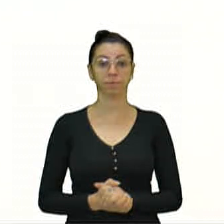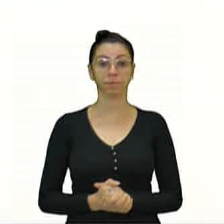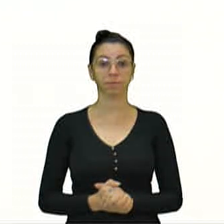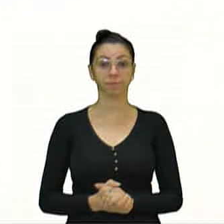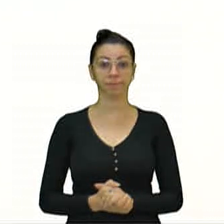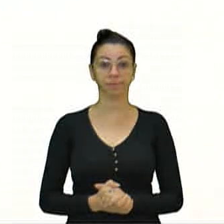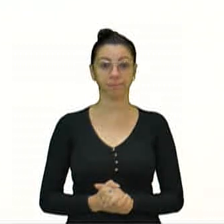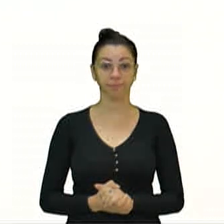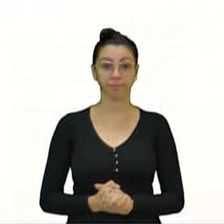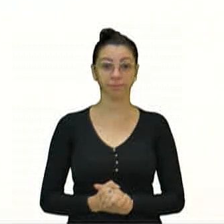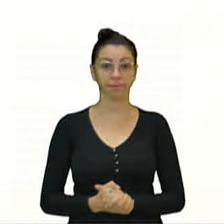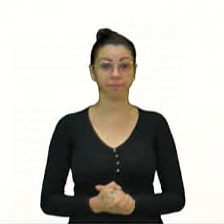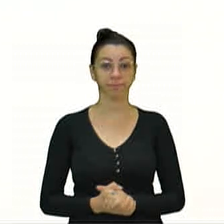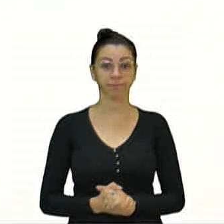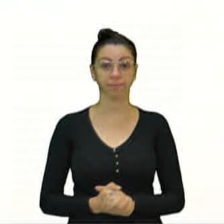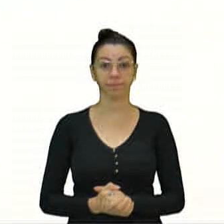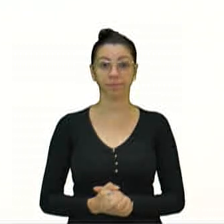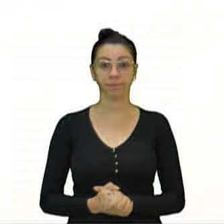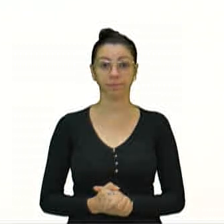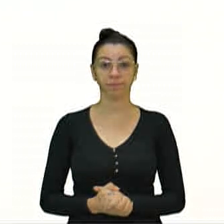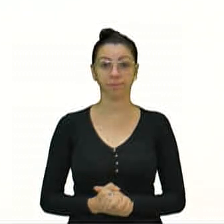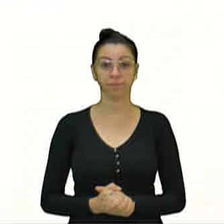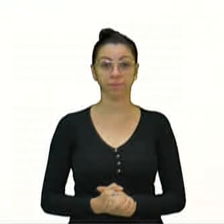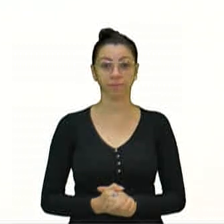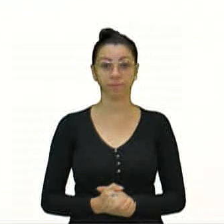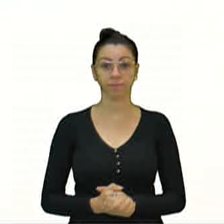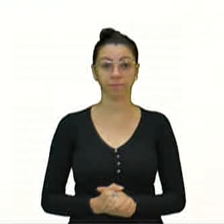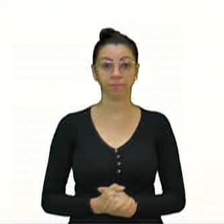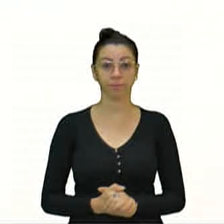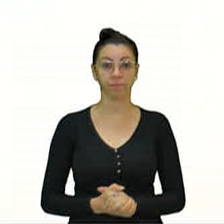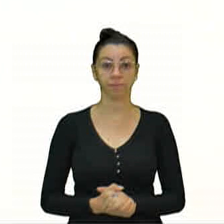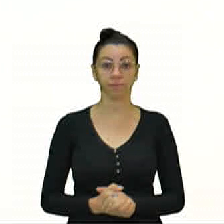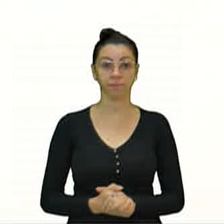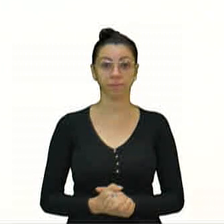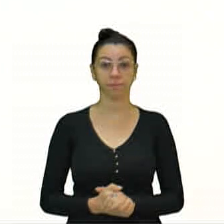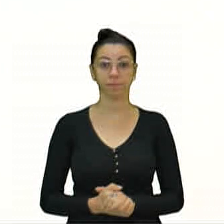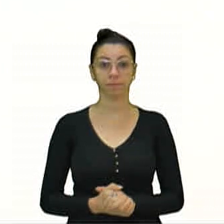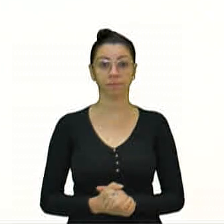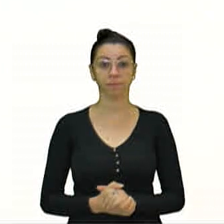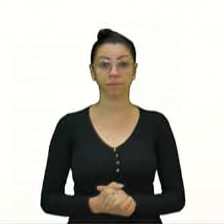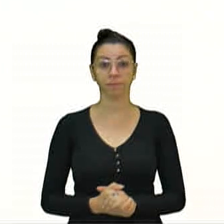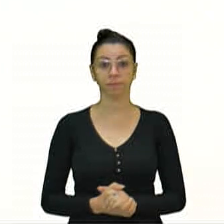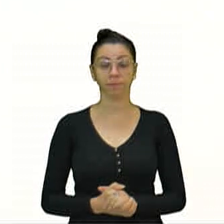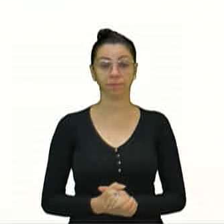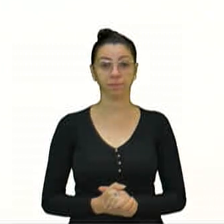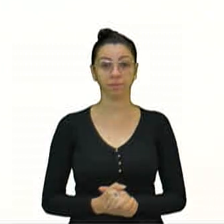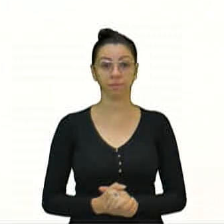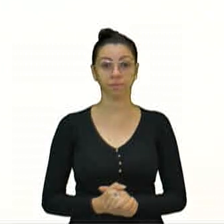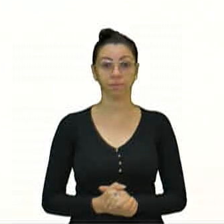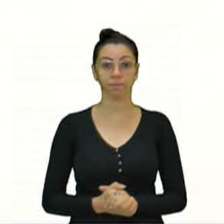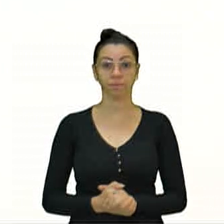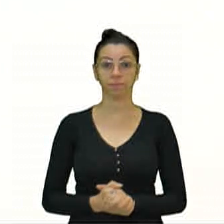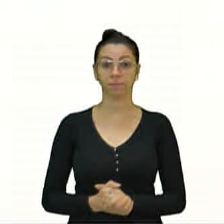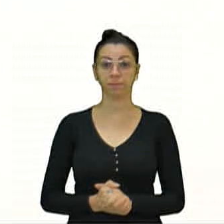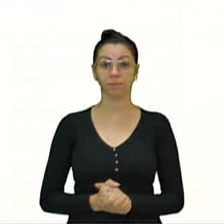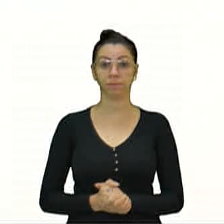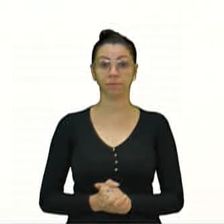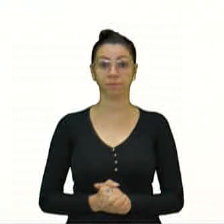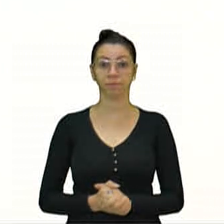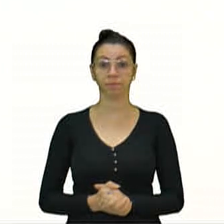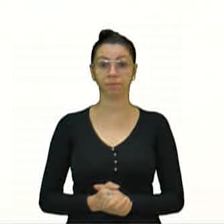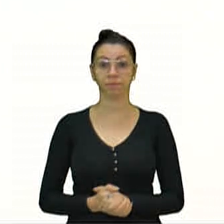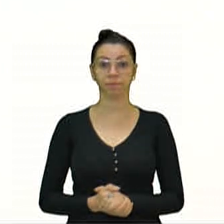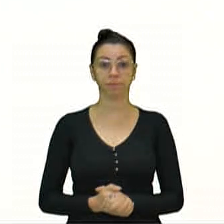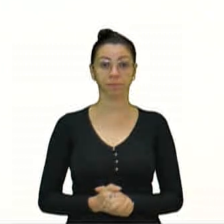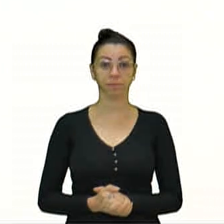advertising offers benefits ahead of any other medium, making it an effective use